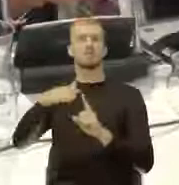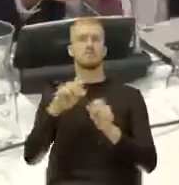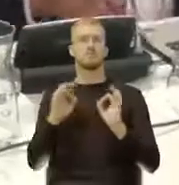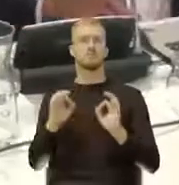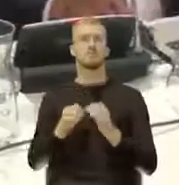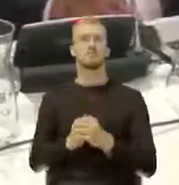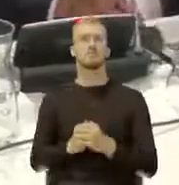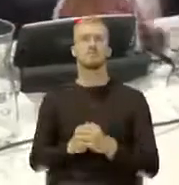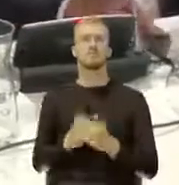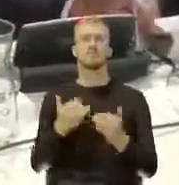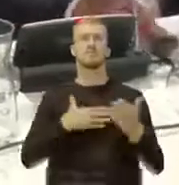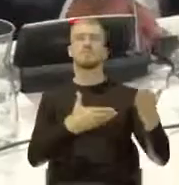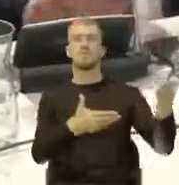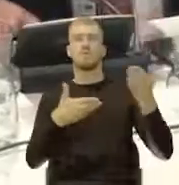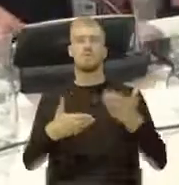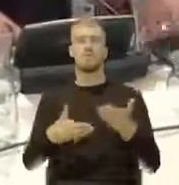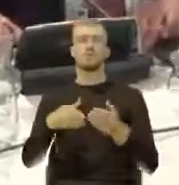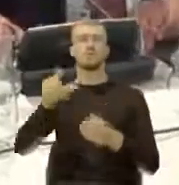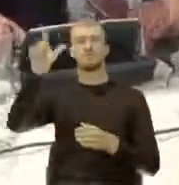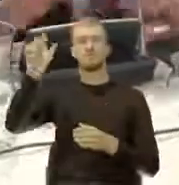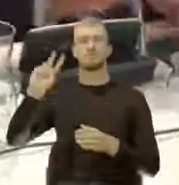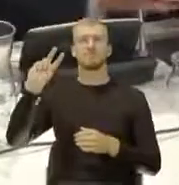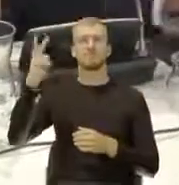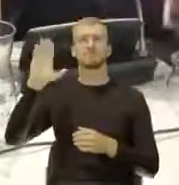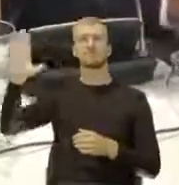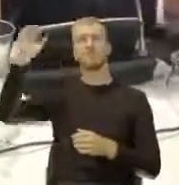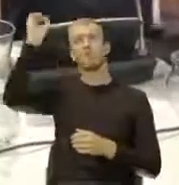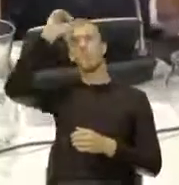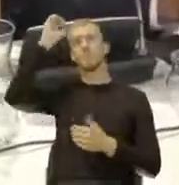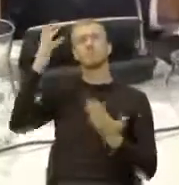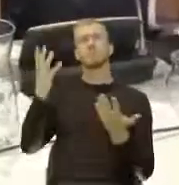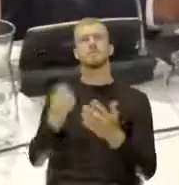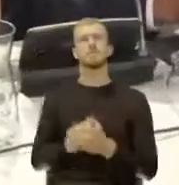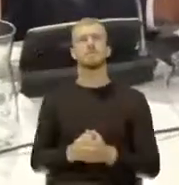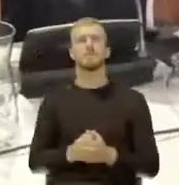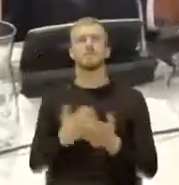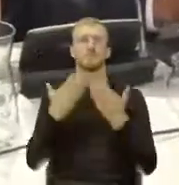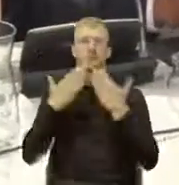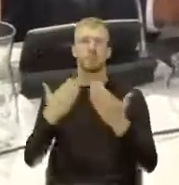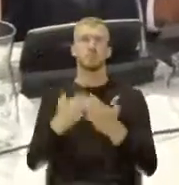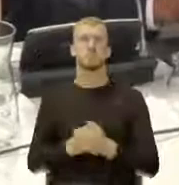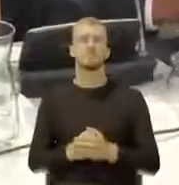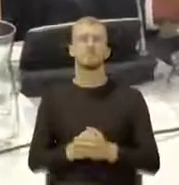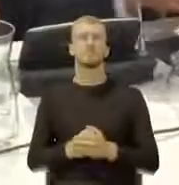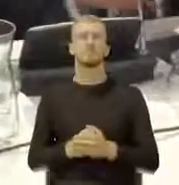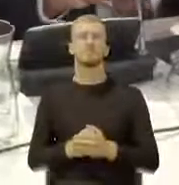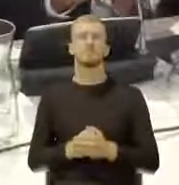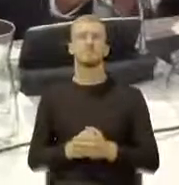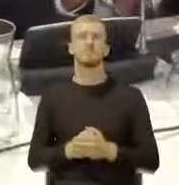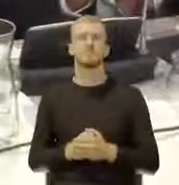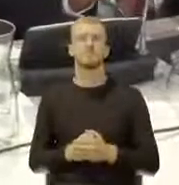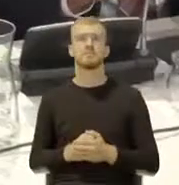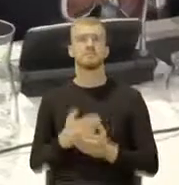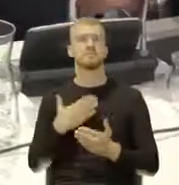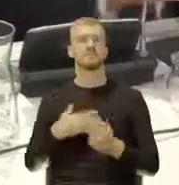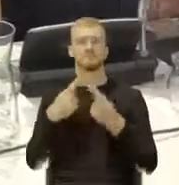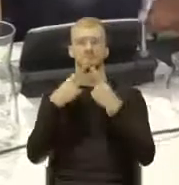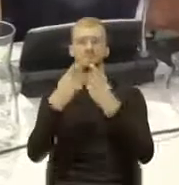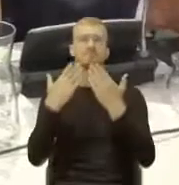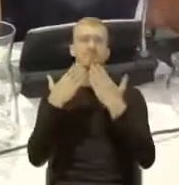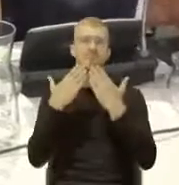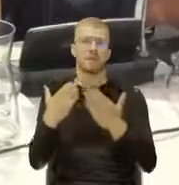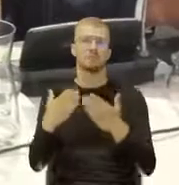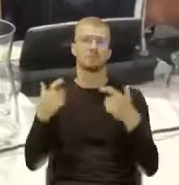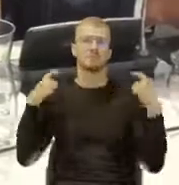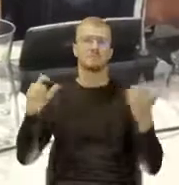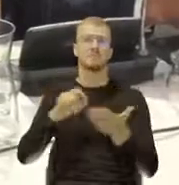Thank you very much. I want to thank the UCLG secretary for this opportunity to speak. I want to talk